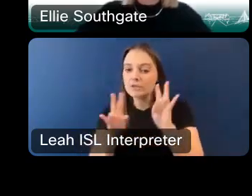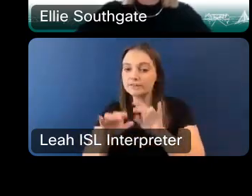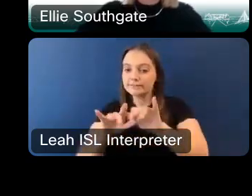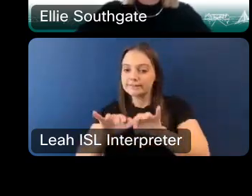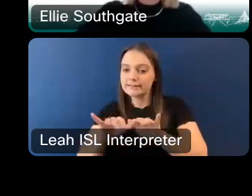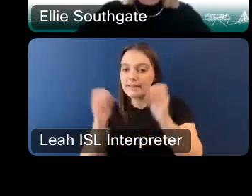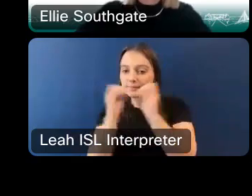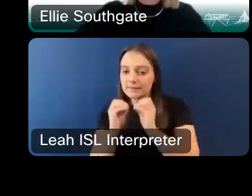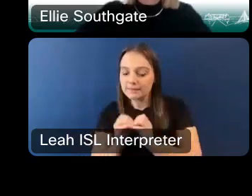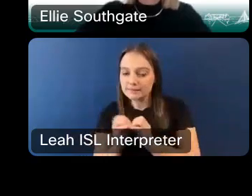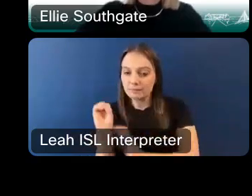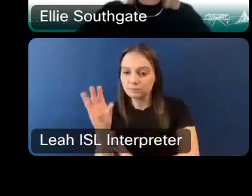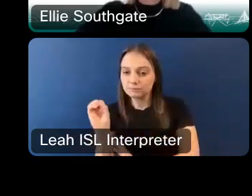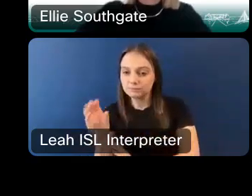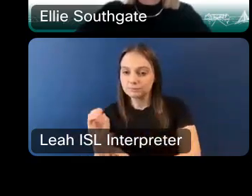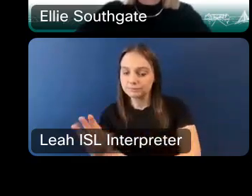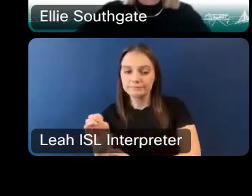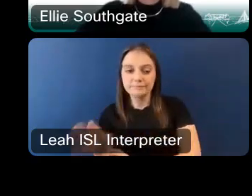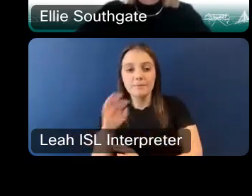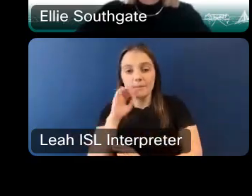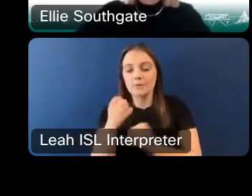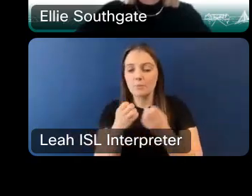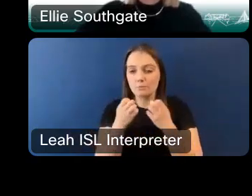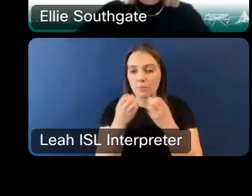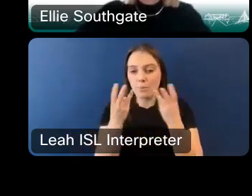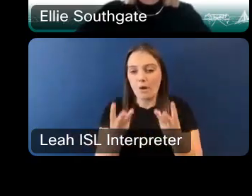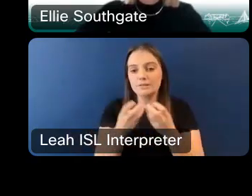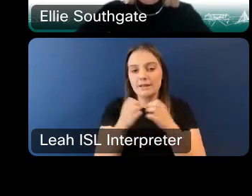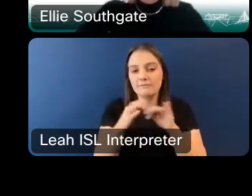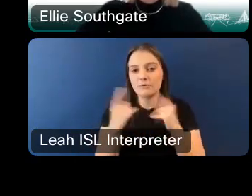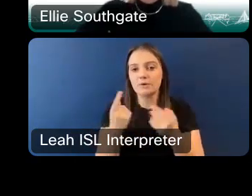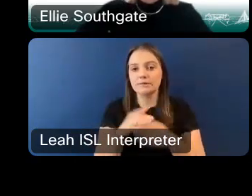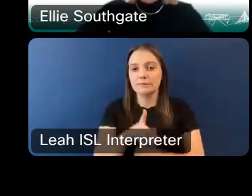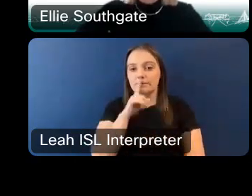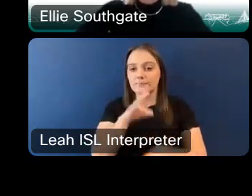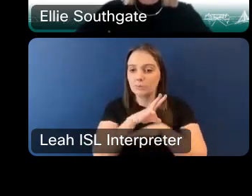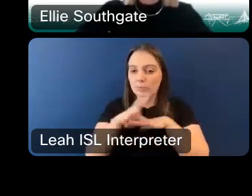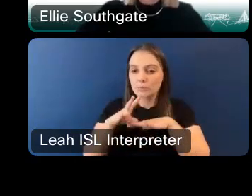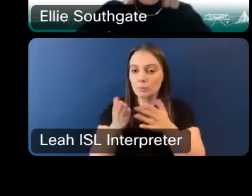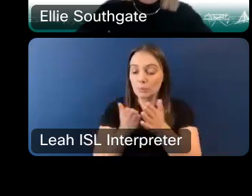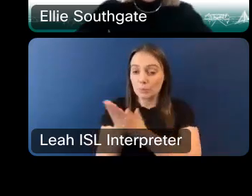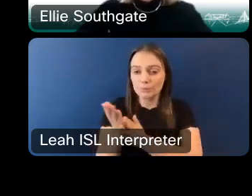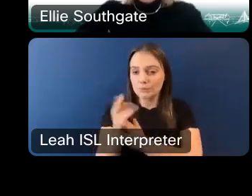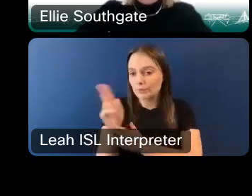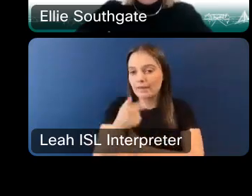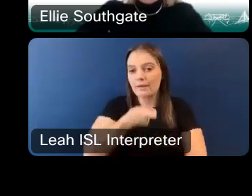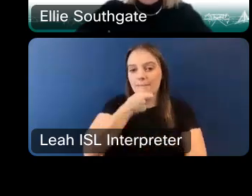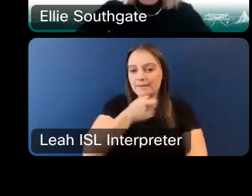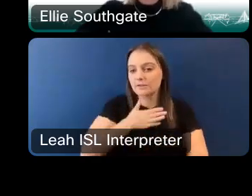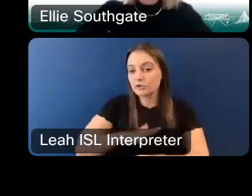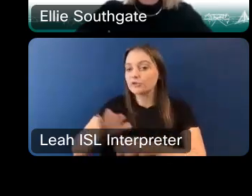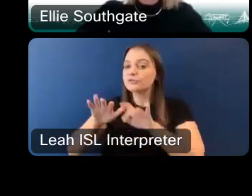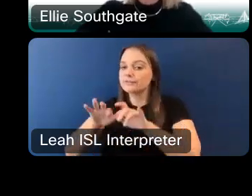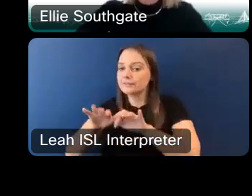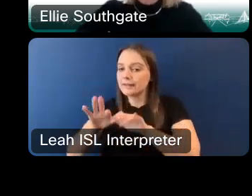as all attendees will remain muted throughout. And please use that chat box to